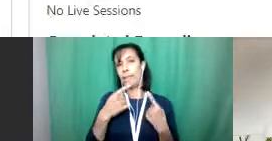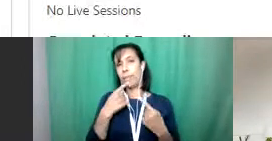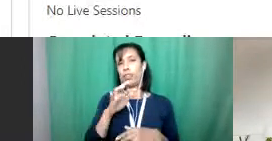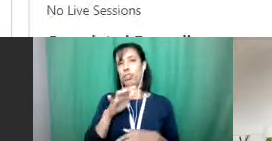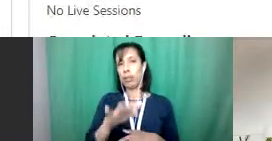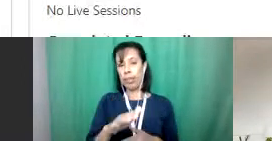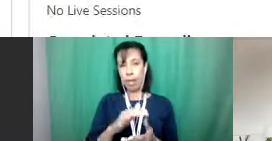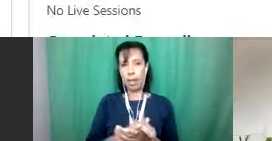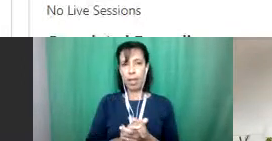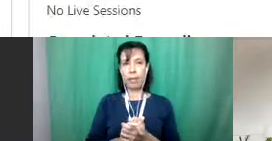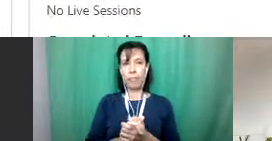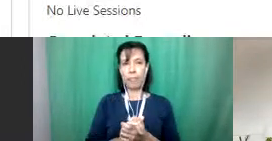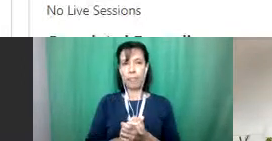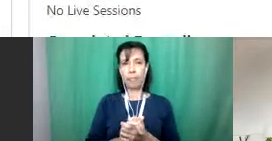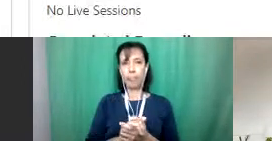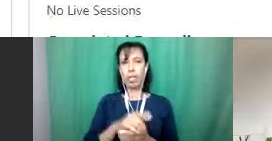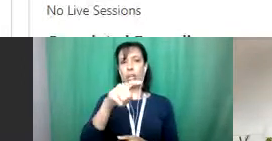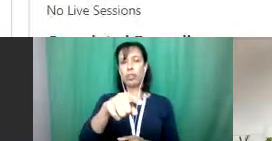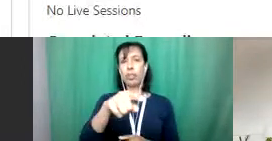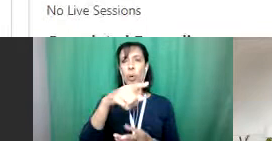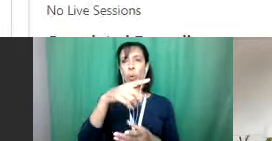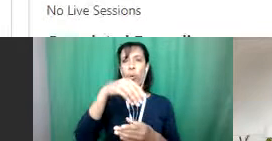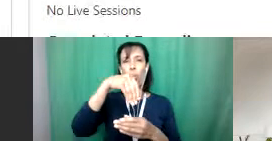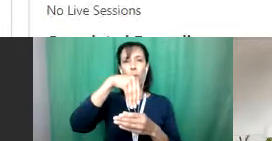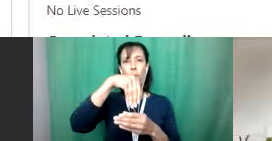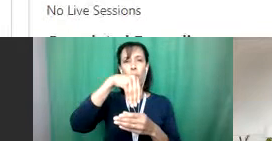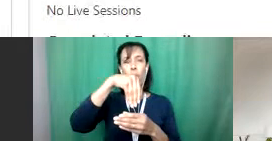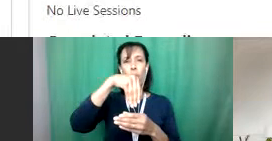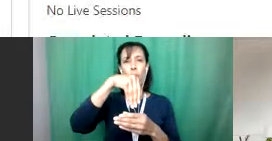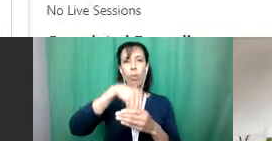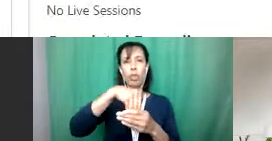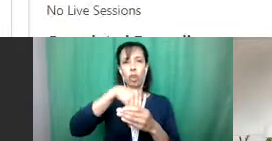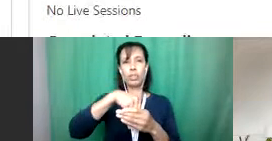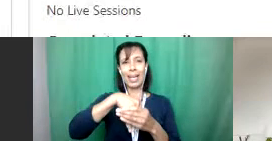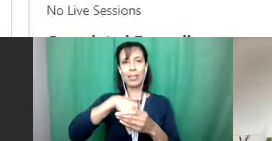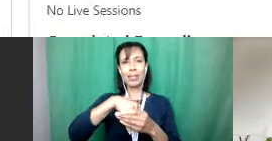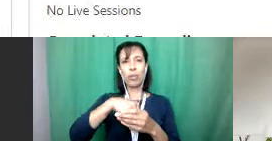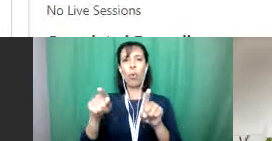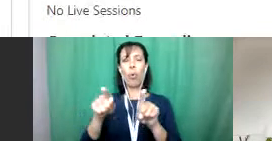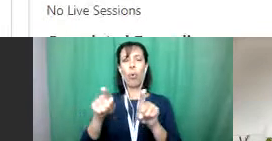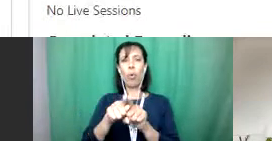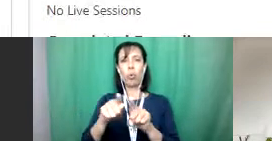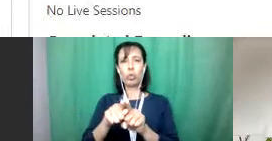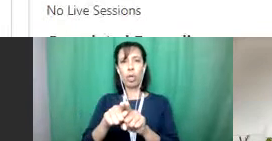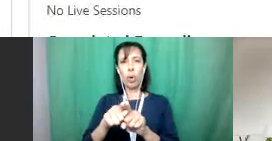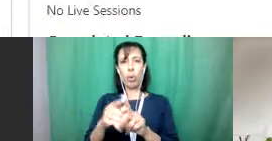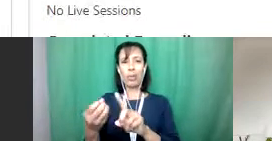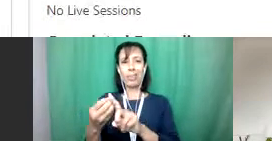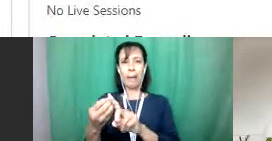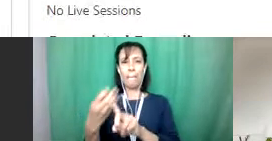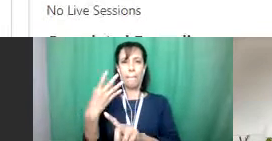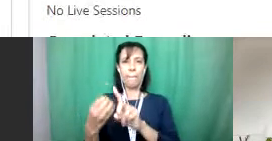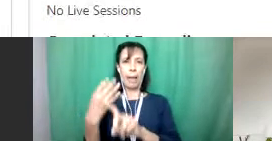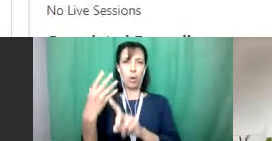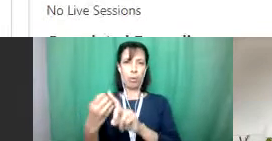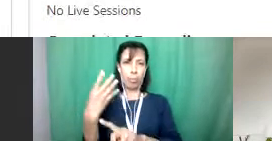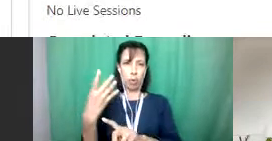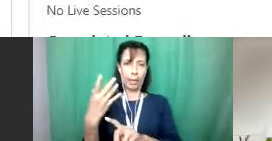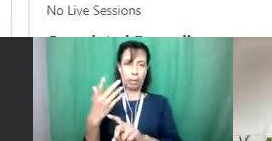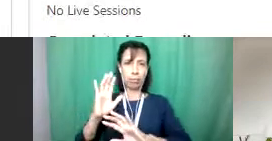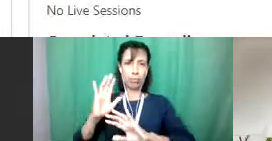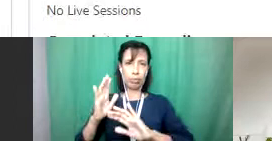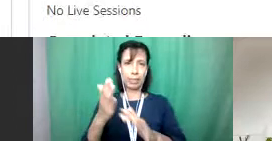content of the Moodle book is also the content of that PowerPoint presentation. So you could look at both of those. It's the same thing. If